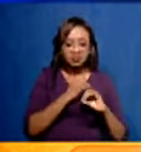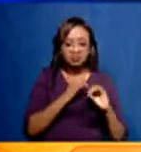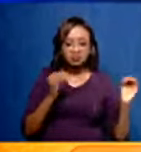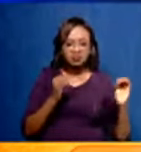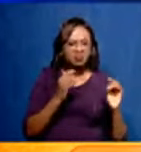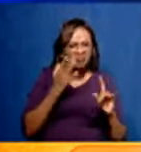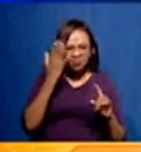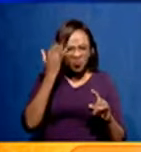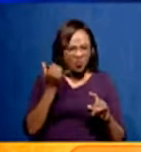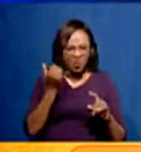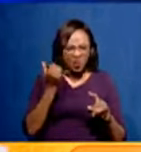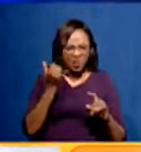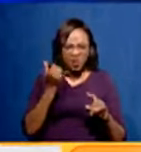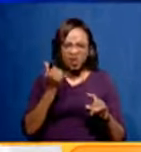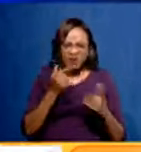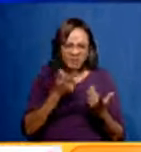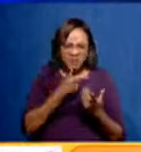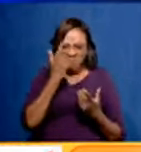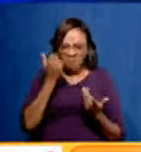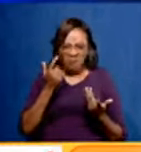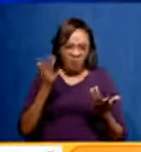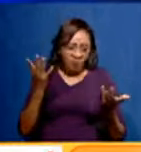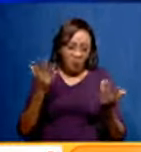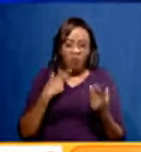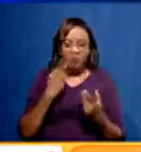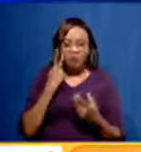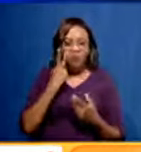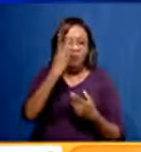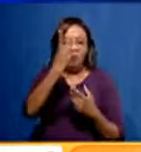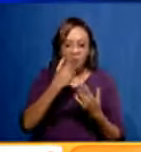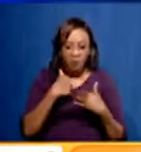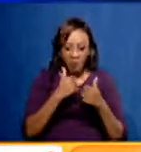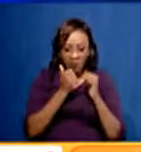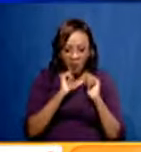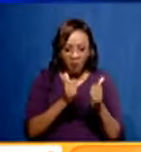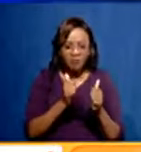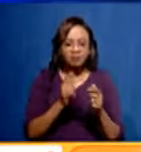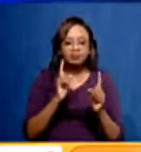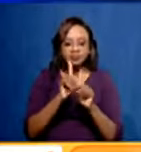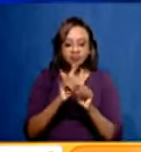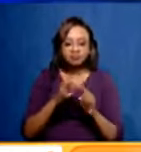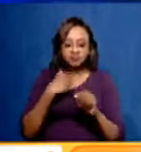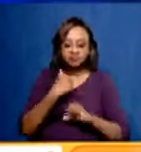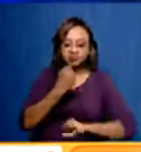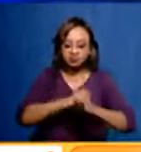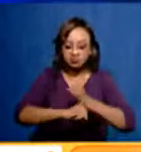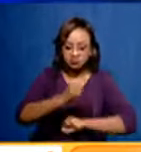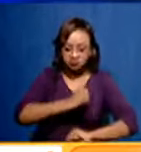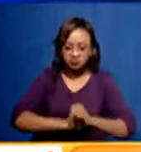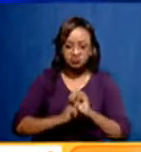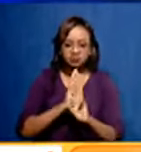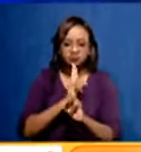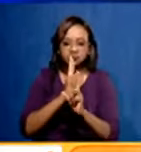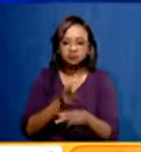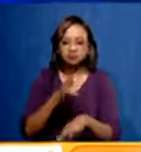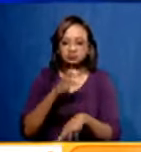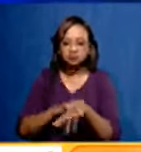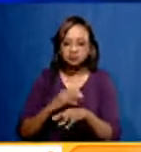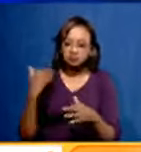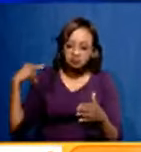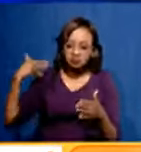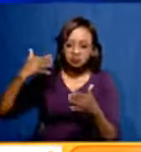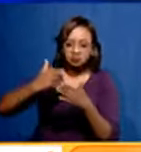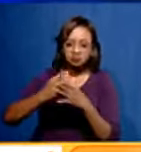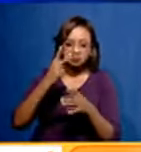of not of what I say, not of my Star Trek vision, or because of my results. In the last 2 years, I have been